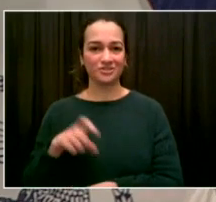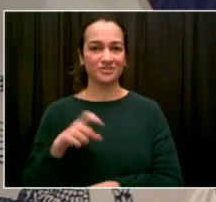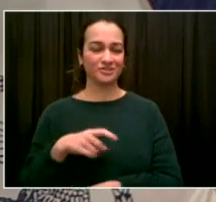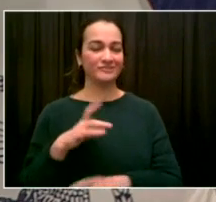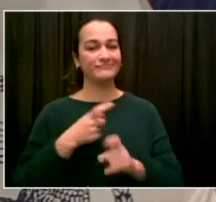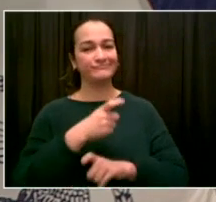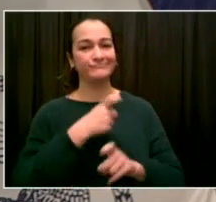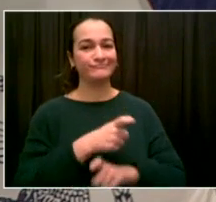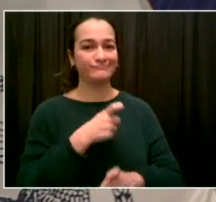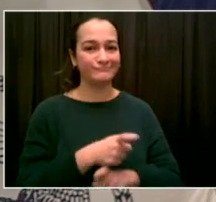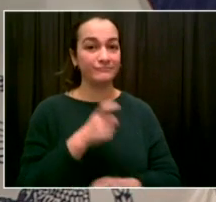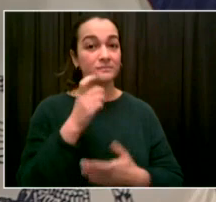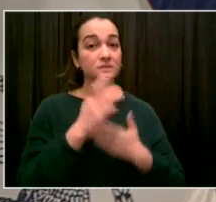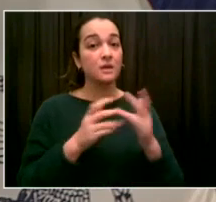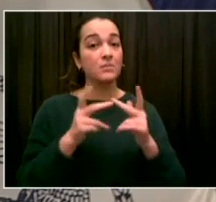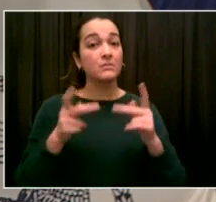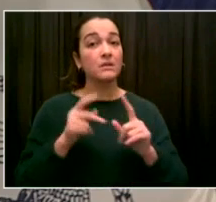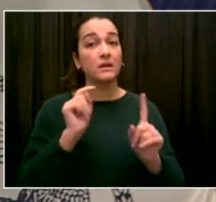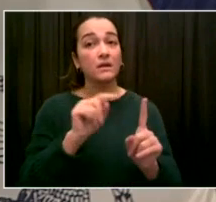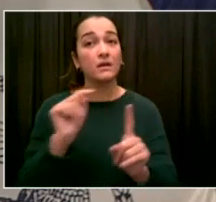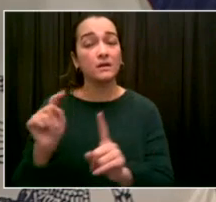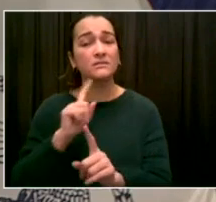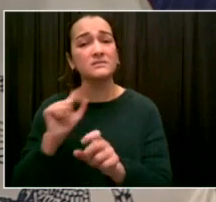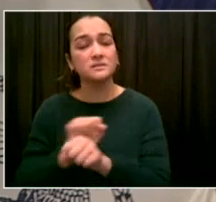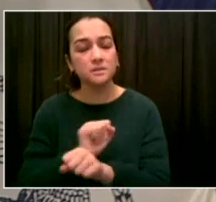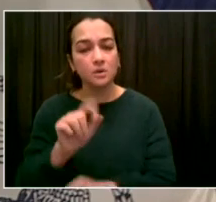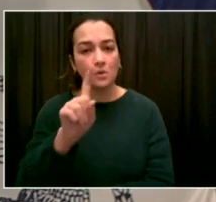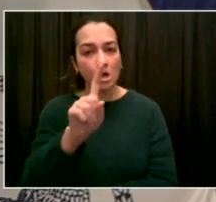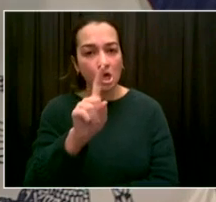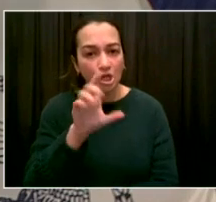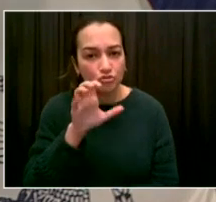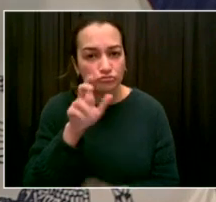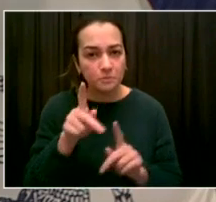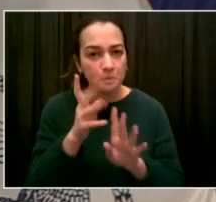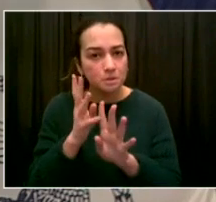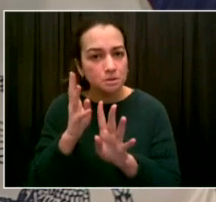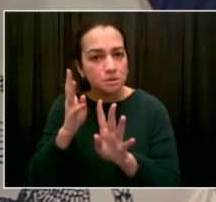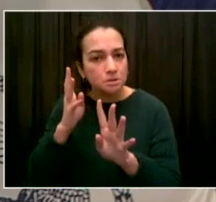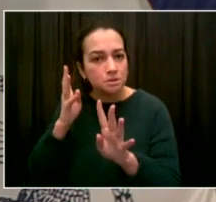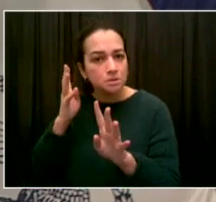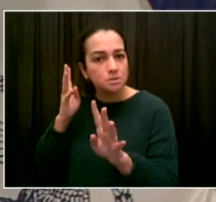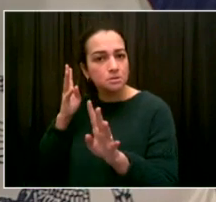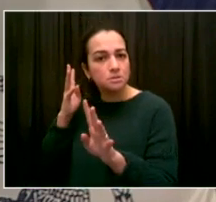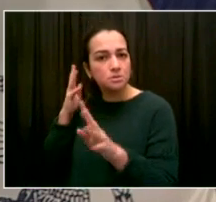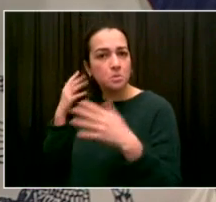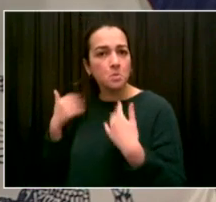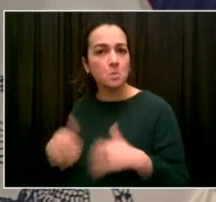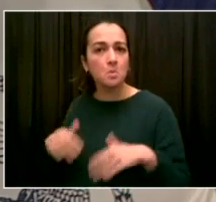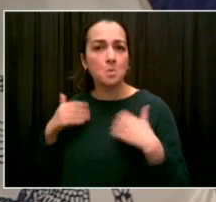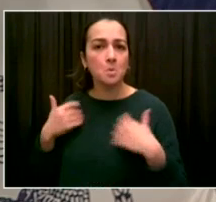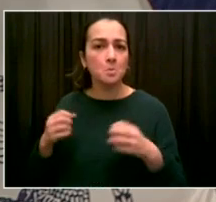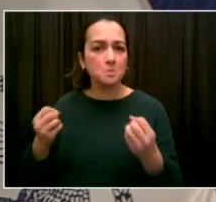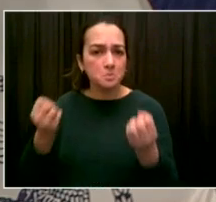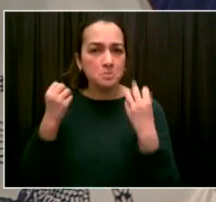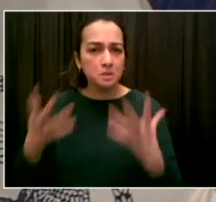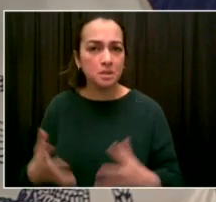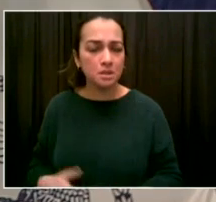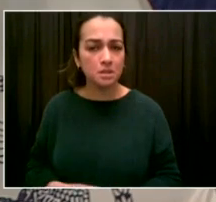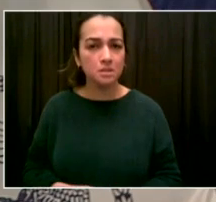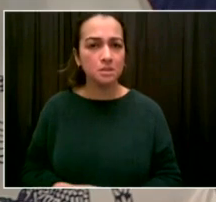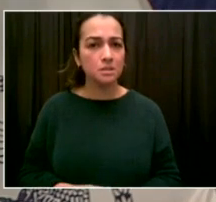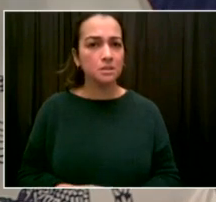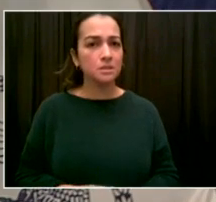know, I know that there are some CBOs who will be giving out rapid tests and handing them out. Which centers, will there be a list of